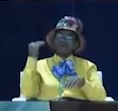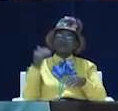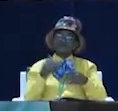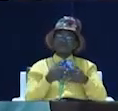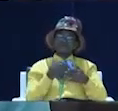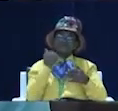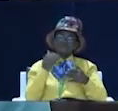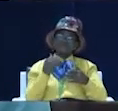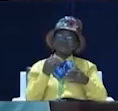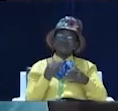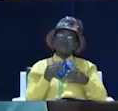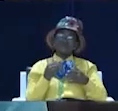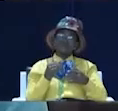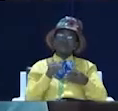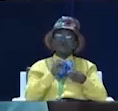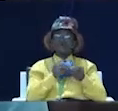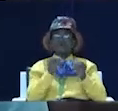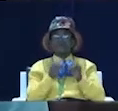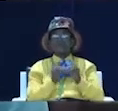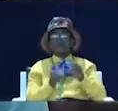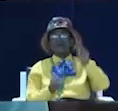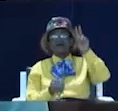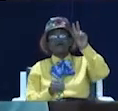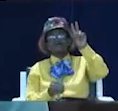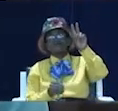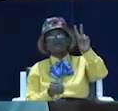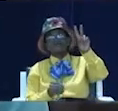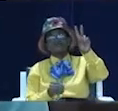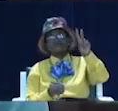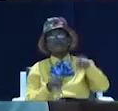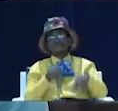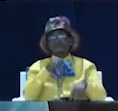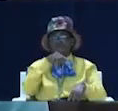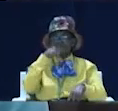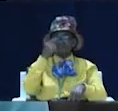Then number two, you will say, Father,